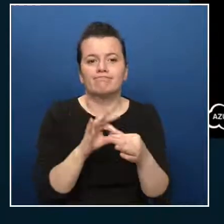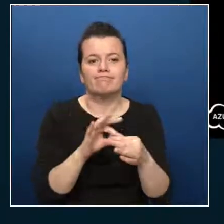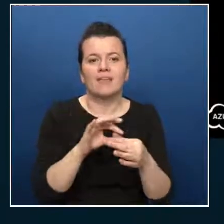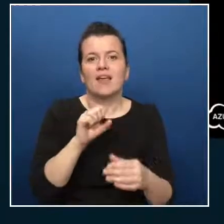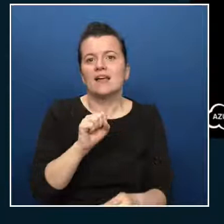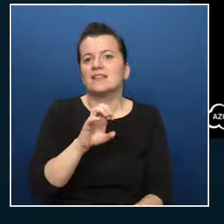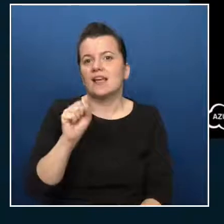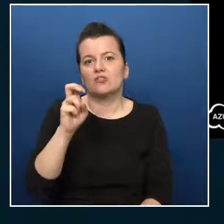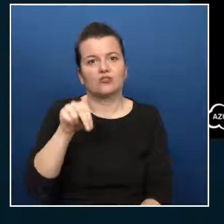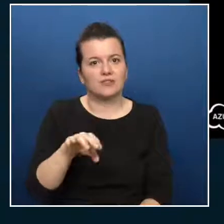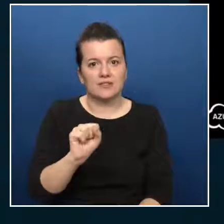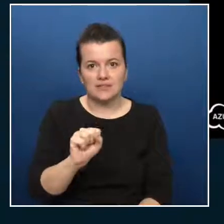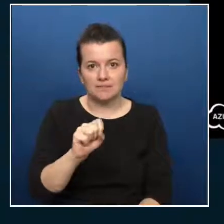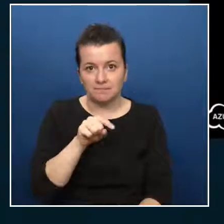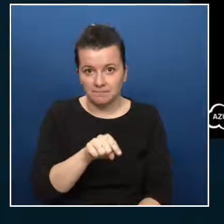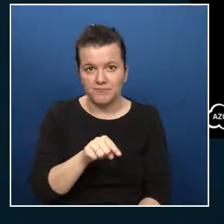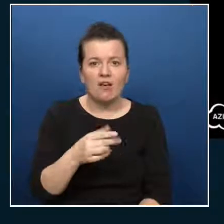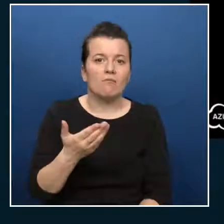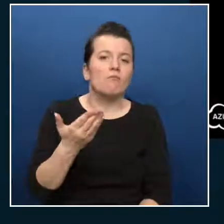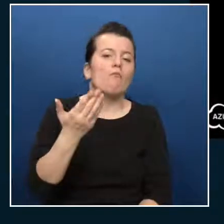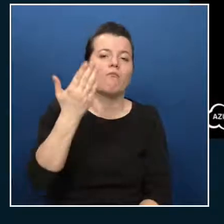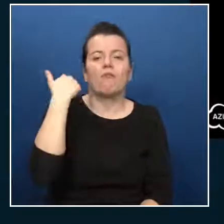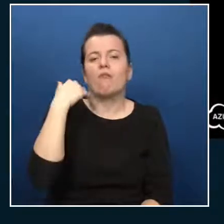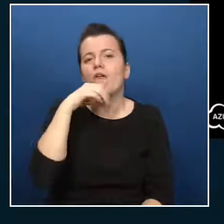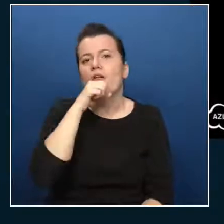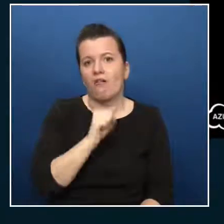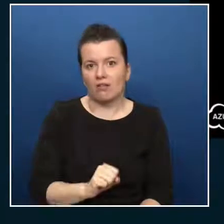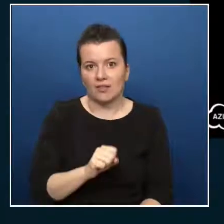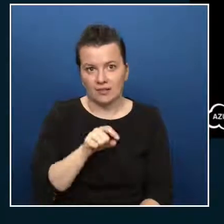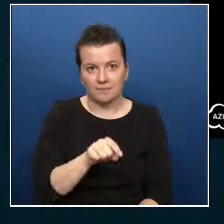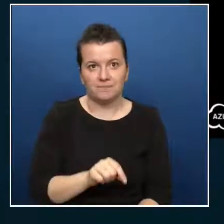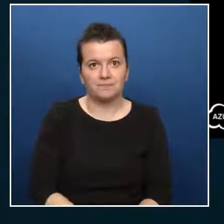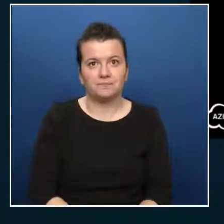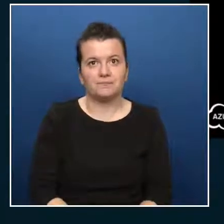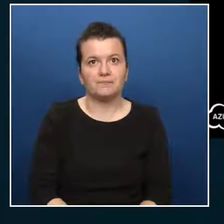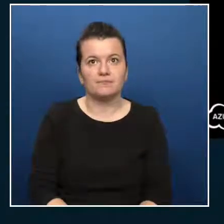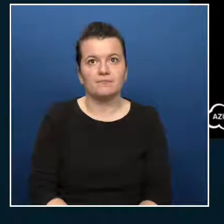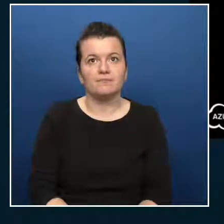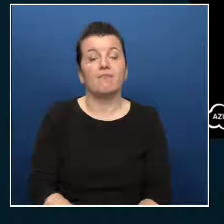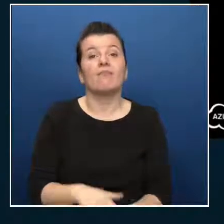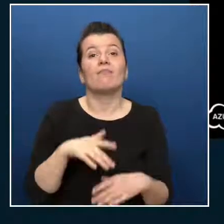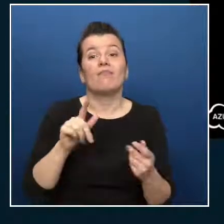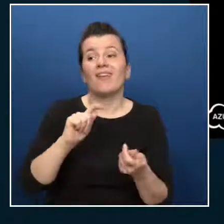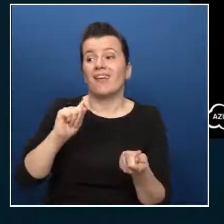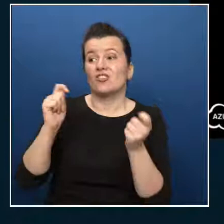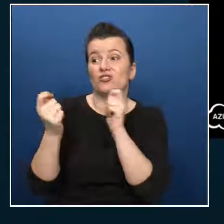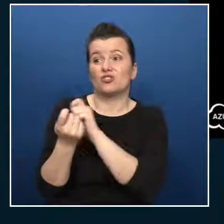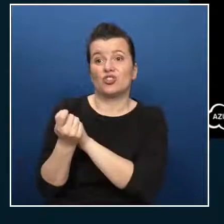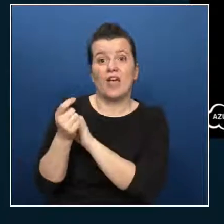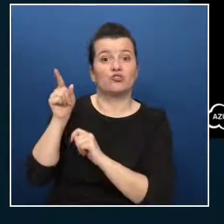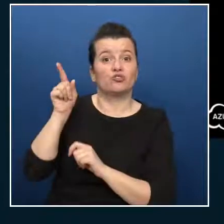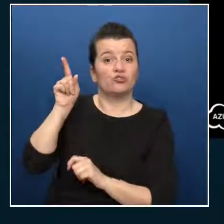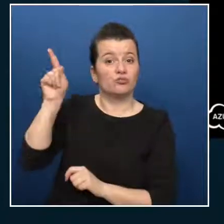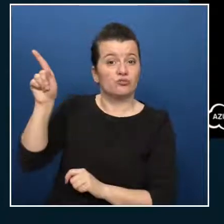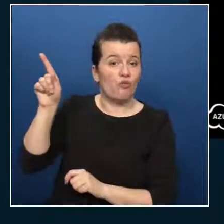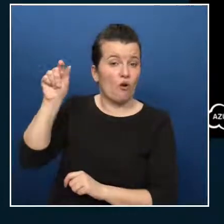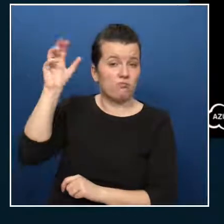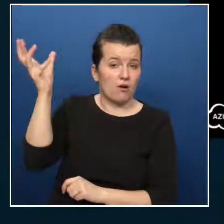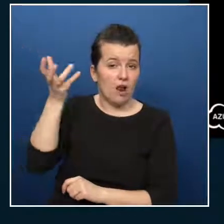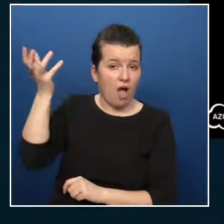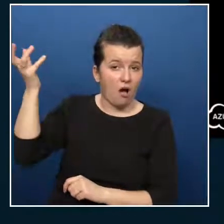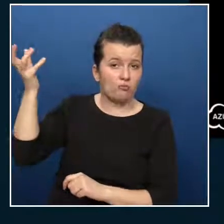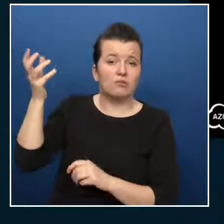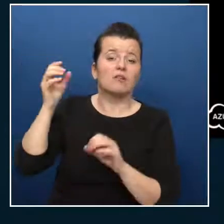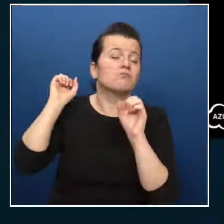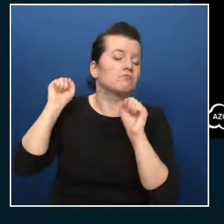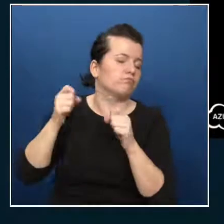That was the old on-premise variant, but when you move to the cloud, there are a lot of options, especially now that